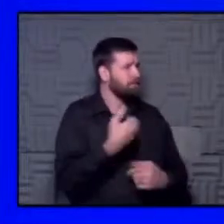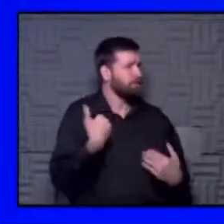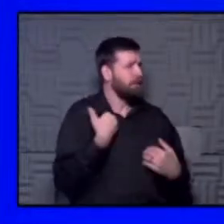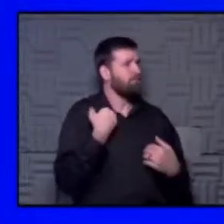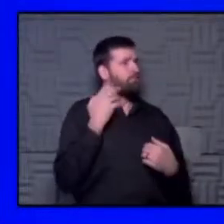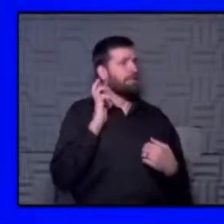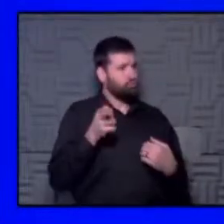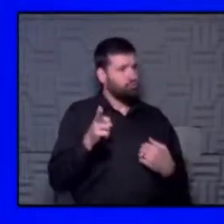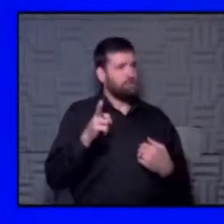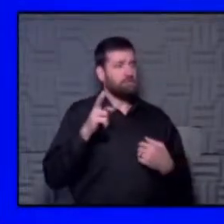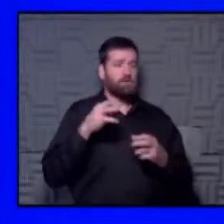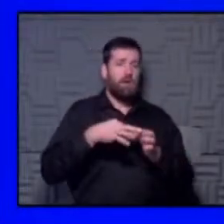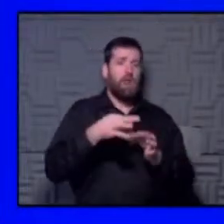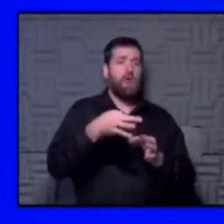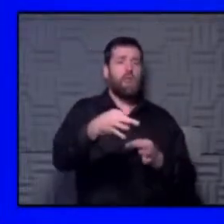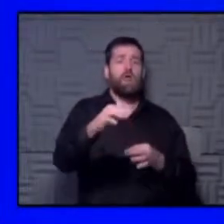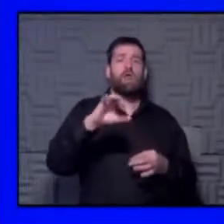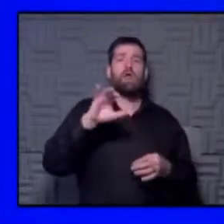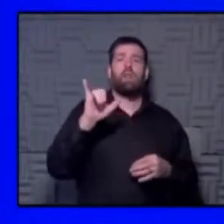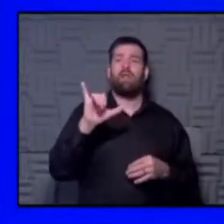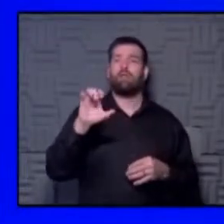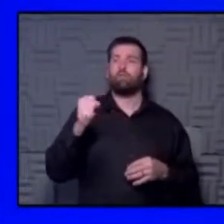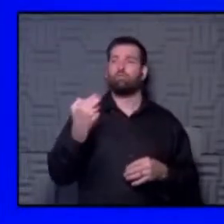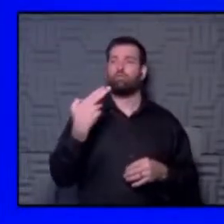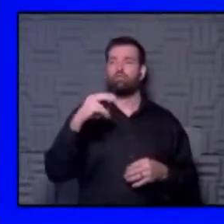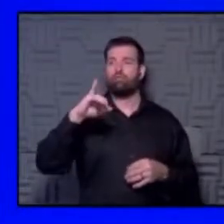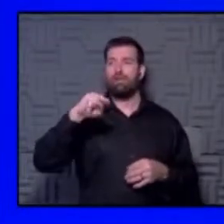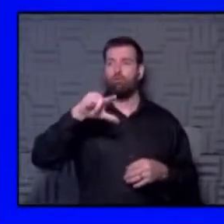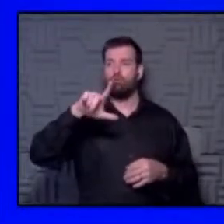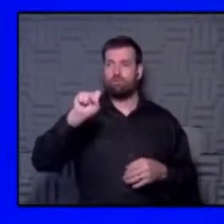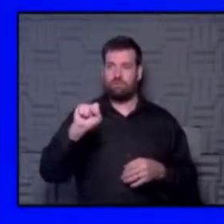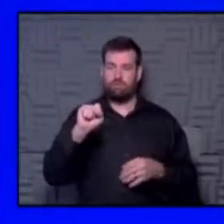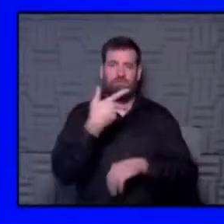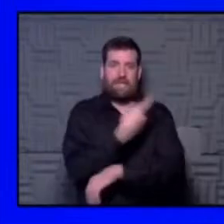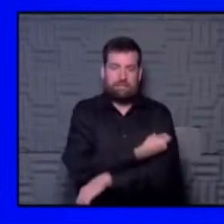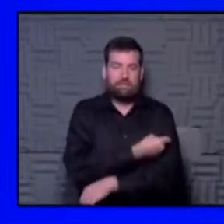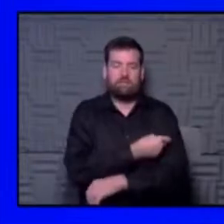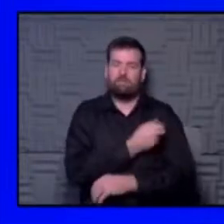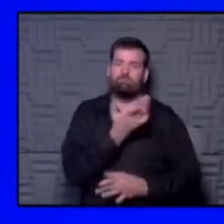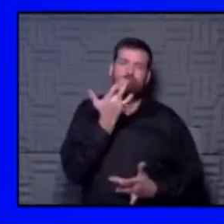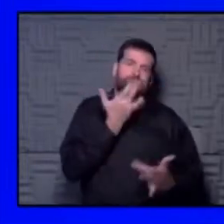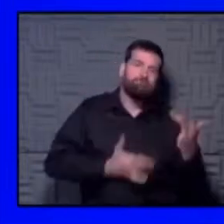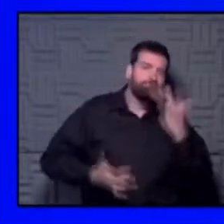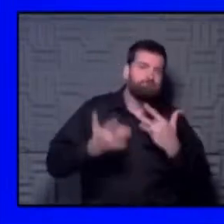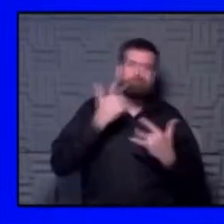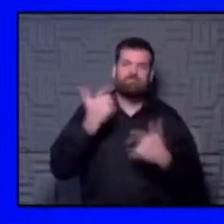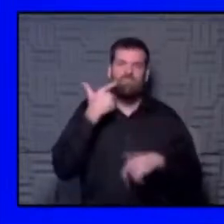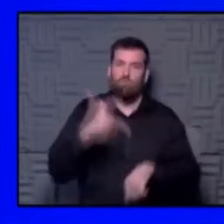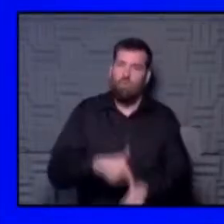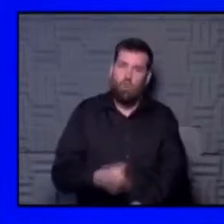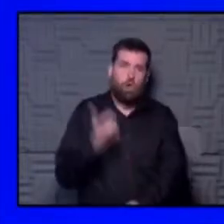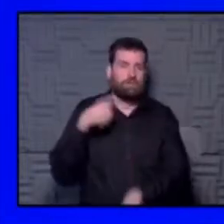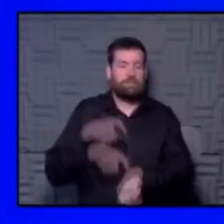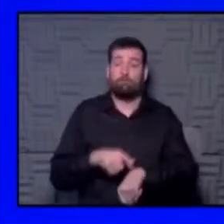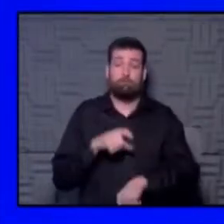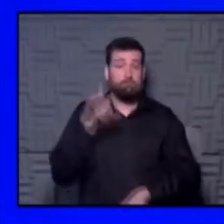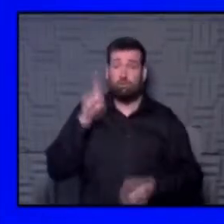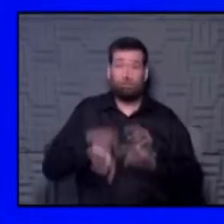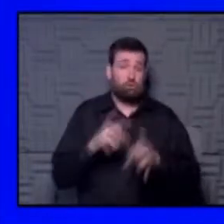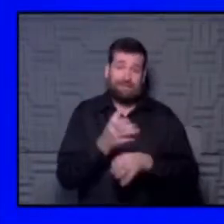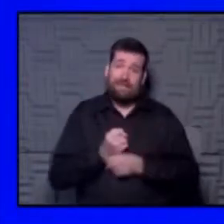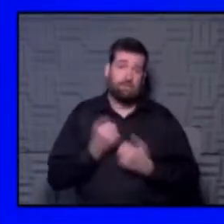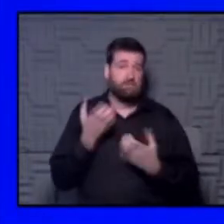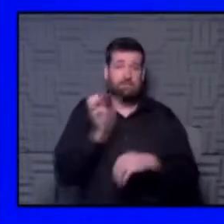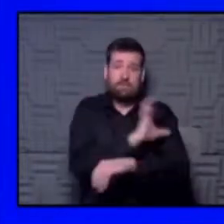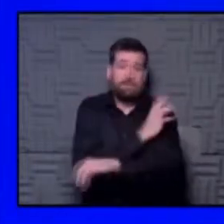being delayed. Even things like the Shingrix, which is a shingles vaccine, there was a shortage for a long time of that, and we were unable to get it. A lot of clinics were